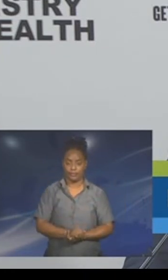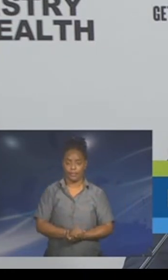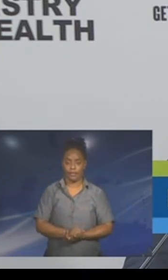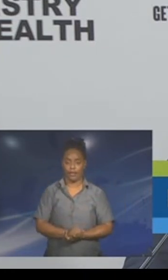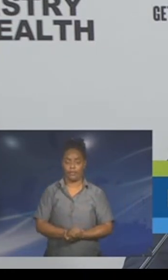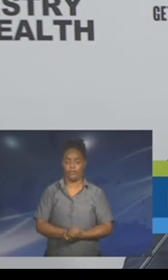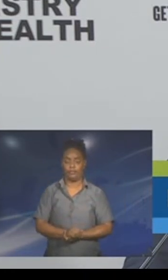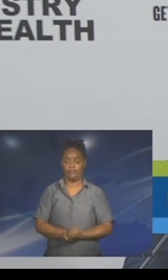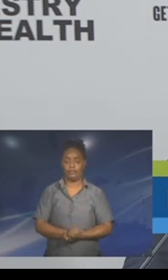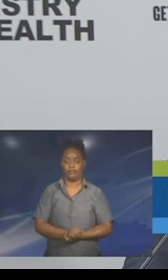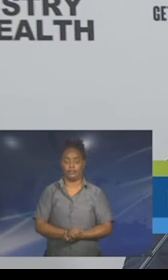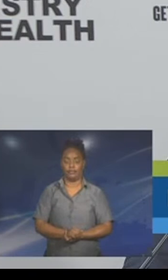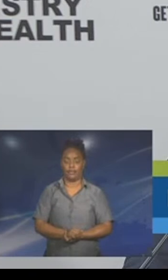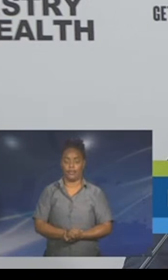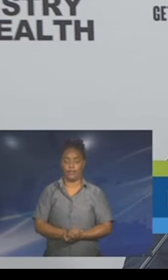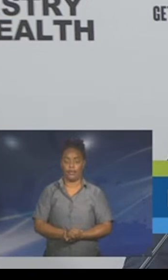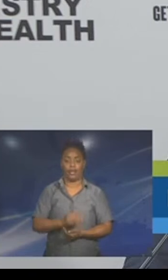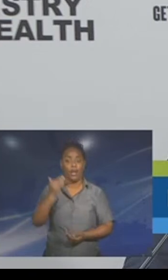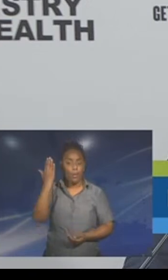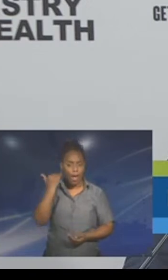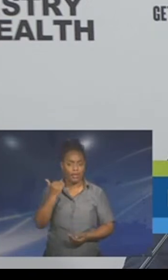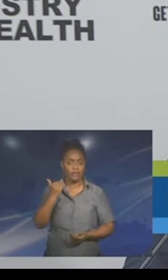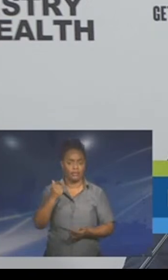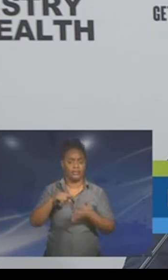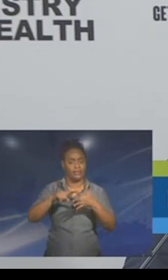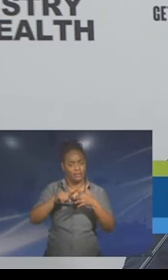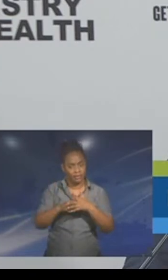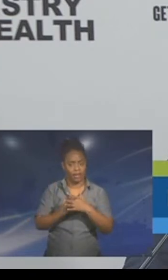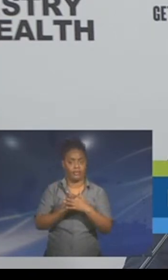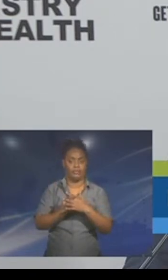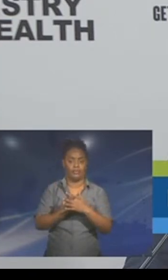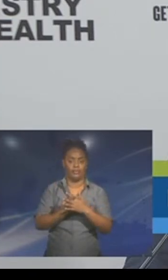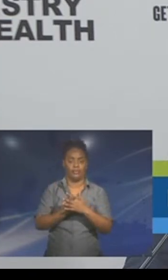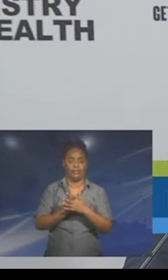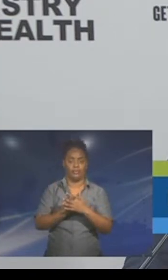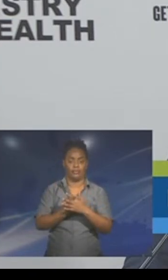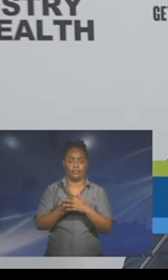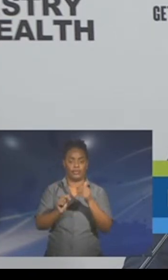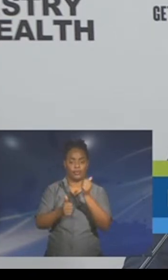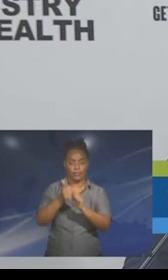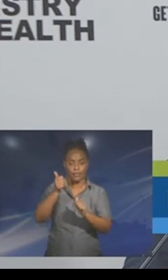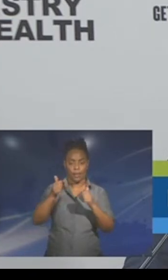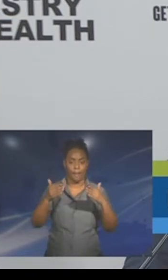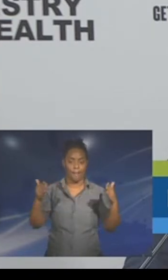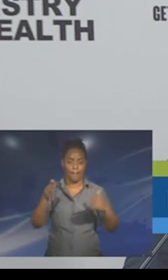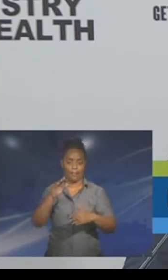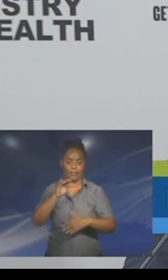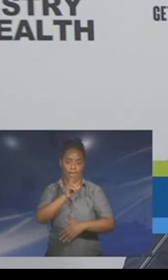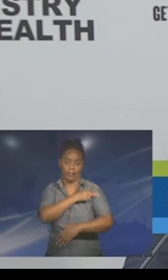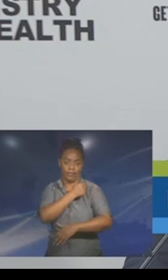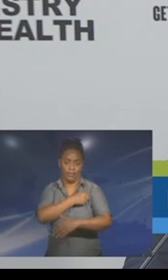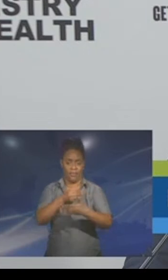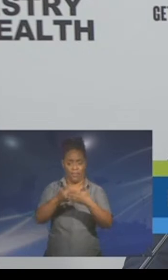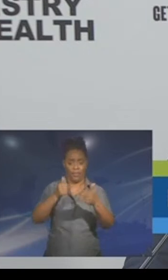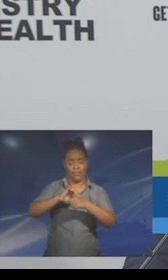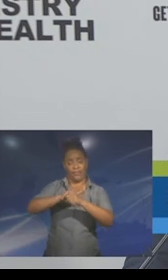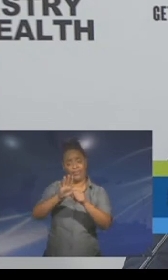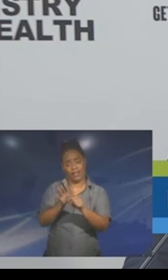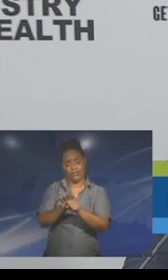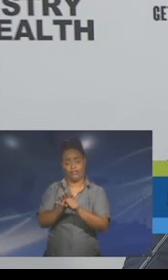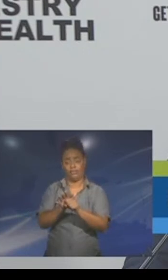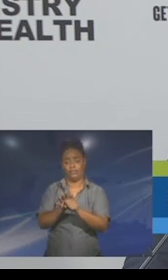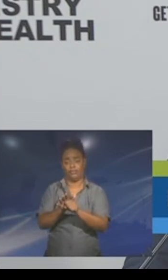concerned, as you know, we have started to decommission the major hospitals. That has been done with Point